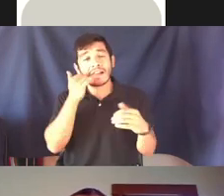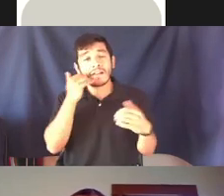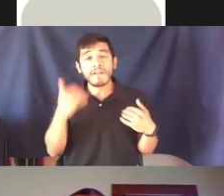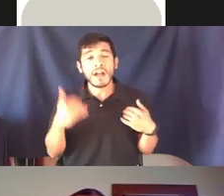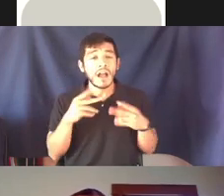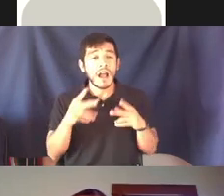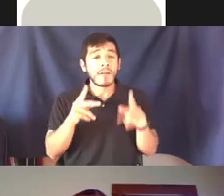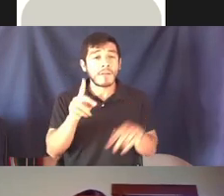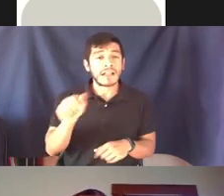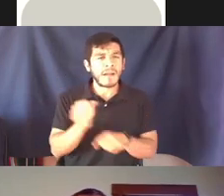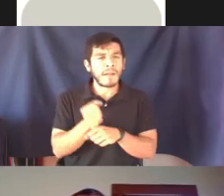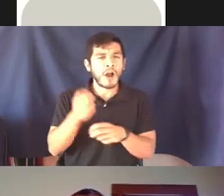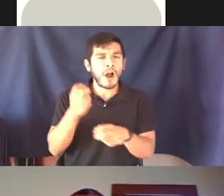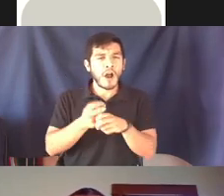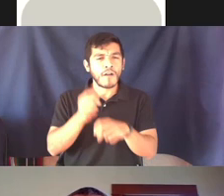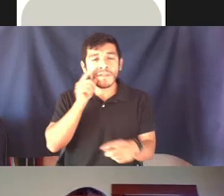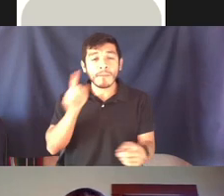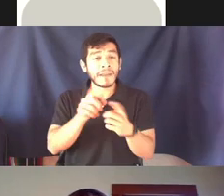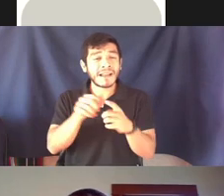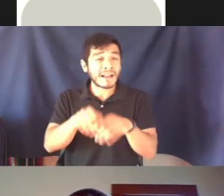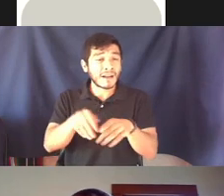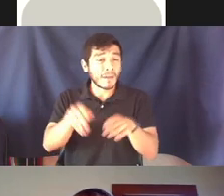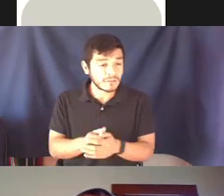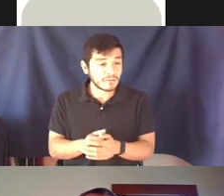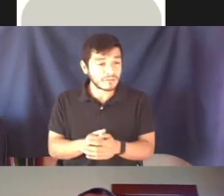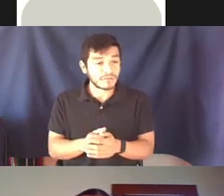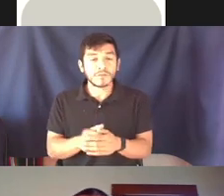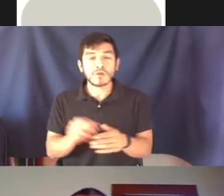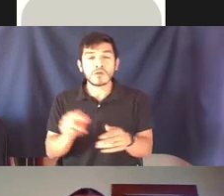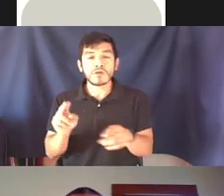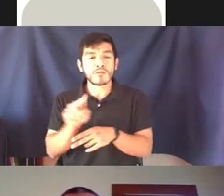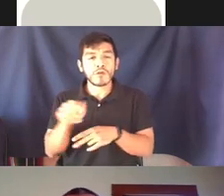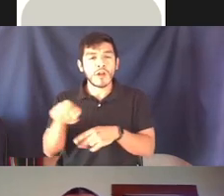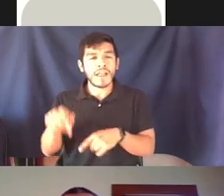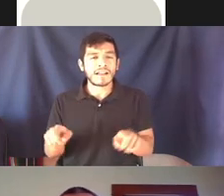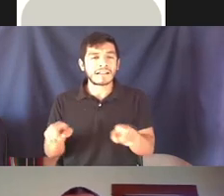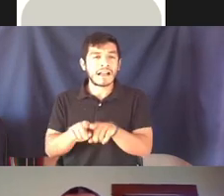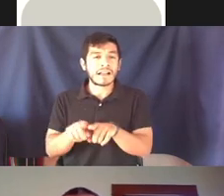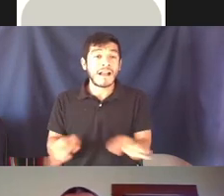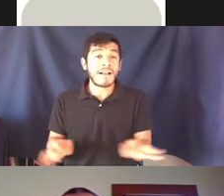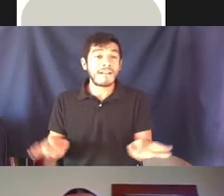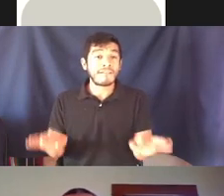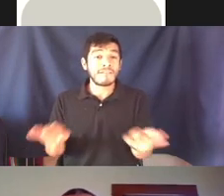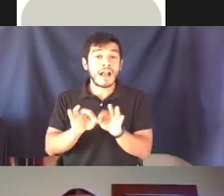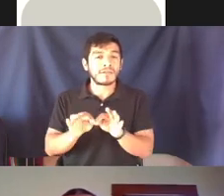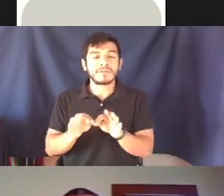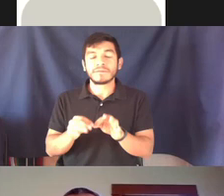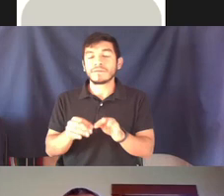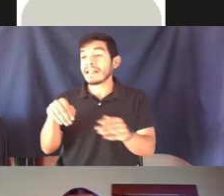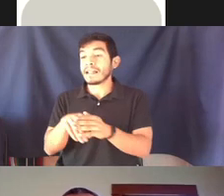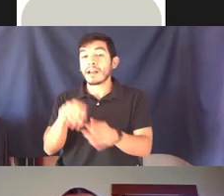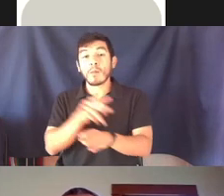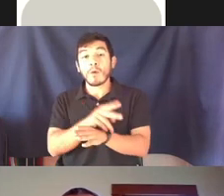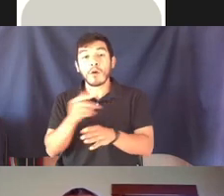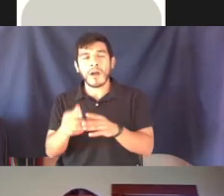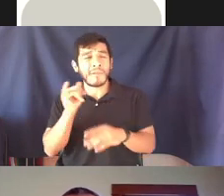person, right? Using this as a value add. I think even in programs that are 100% virtual and